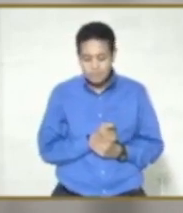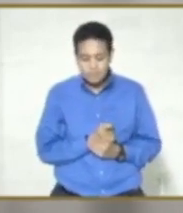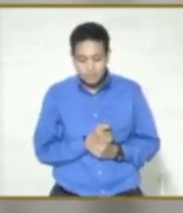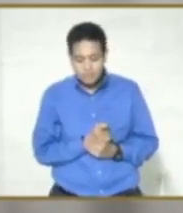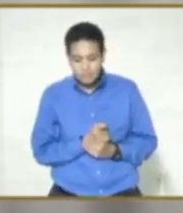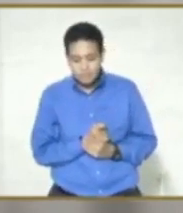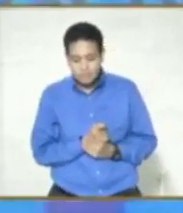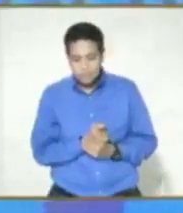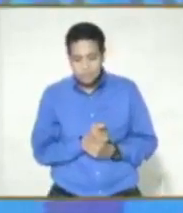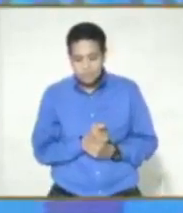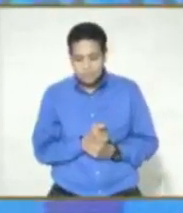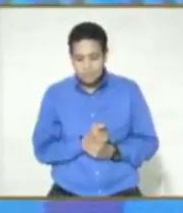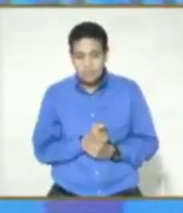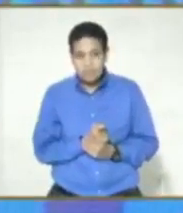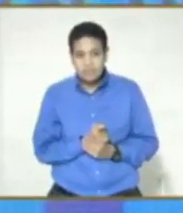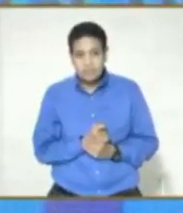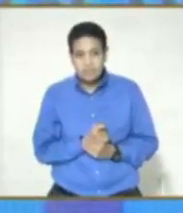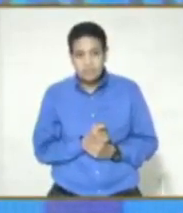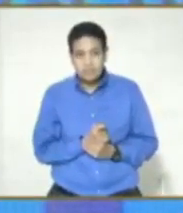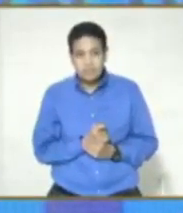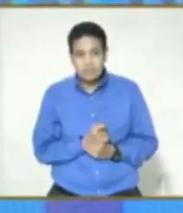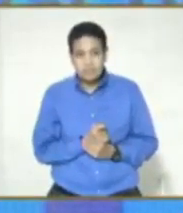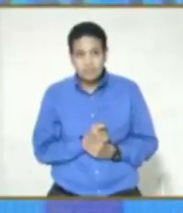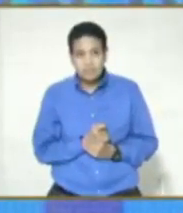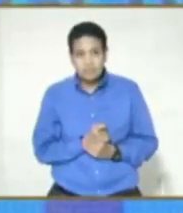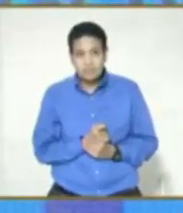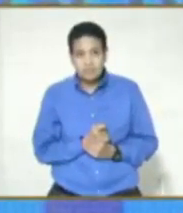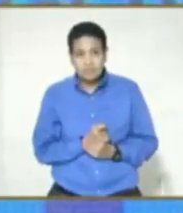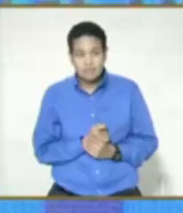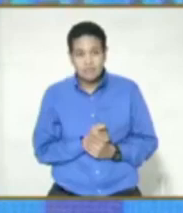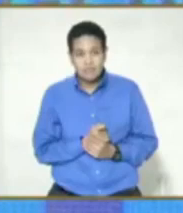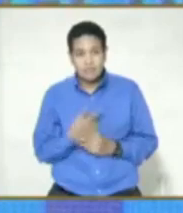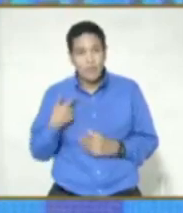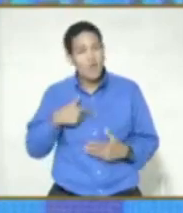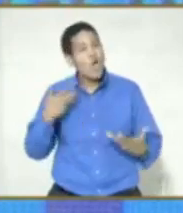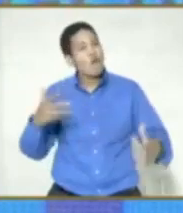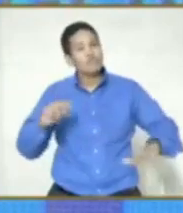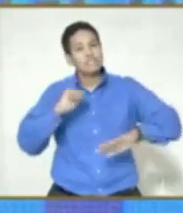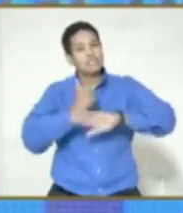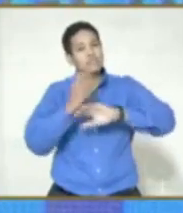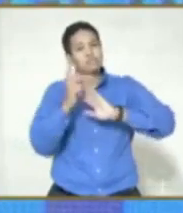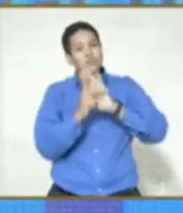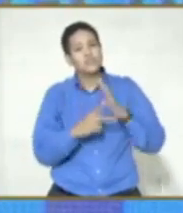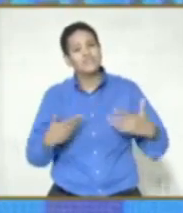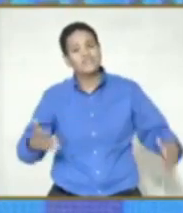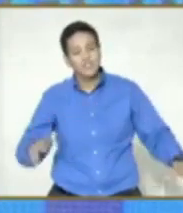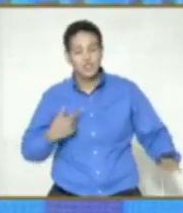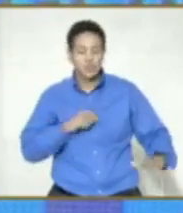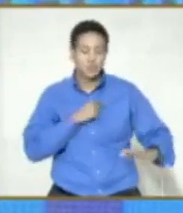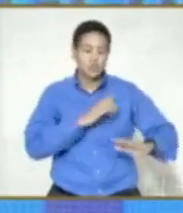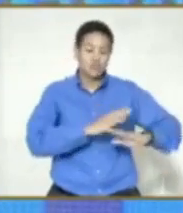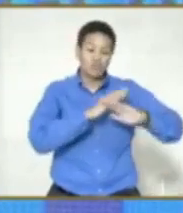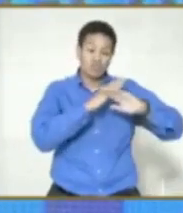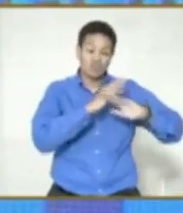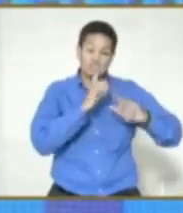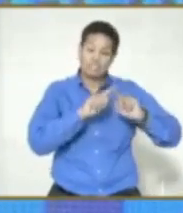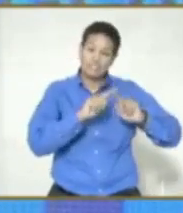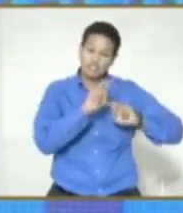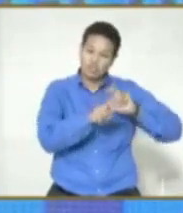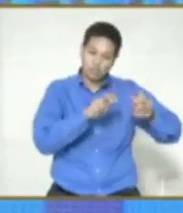put that protocol in place. We have restricted visits to the